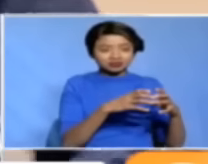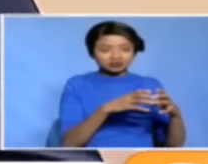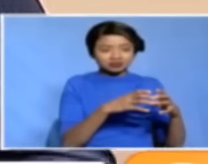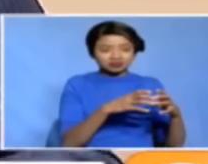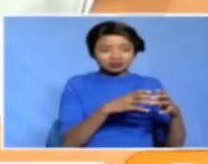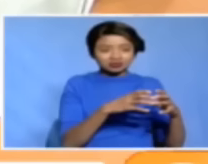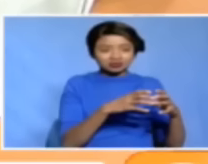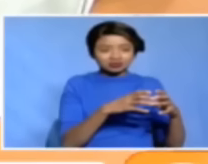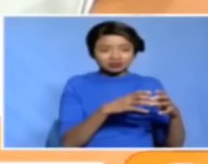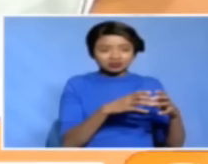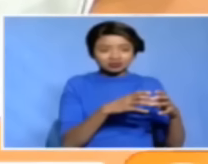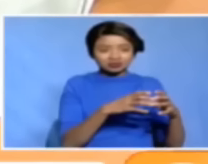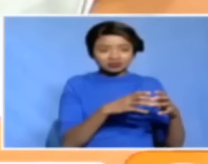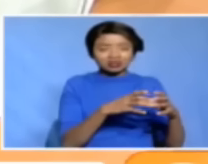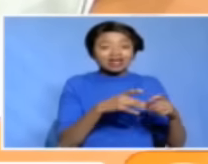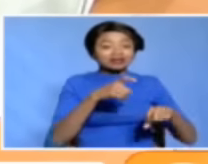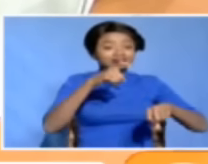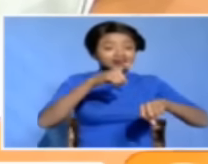are talking about